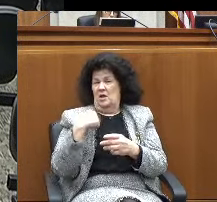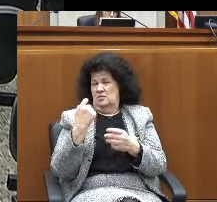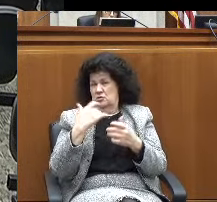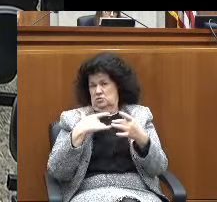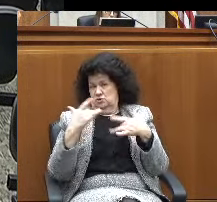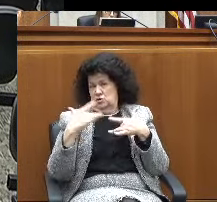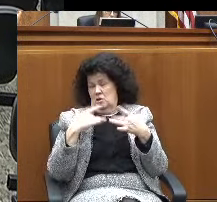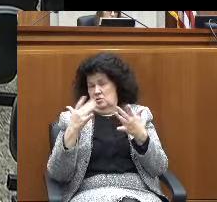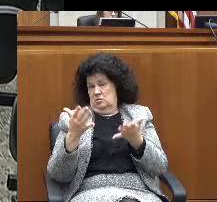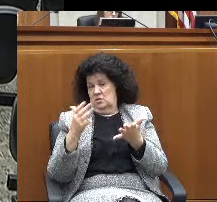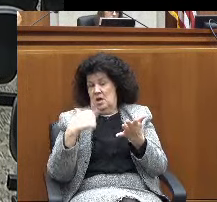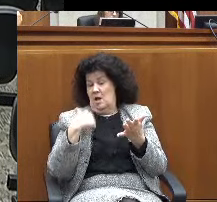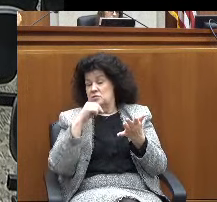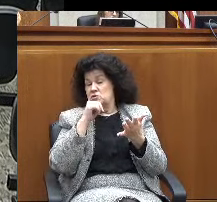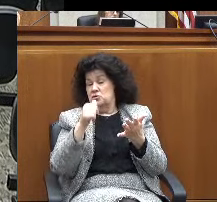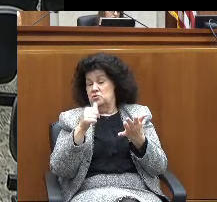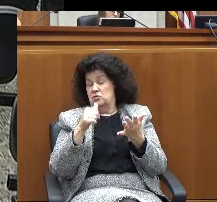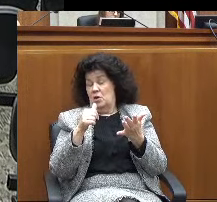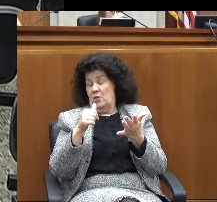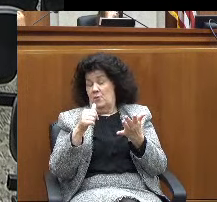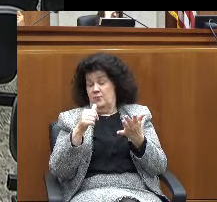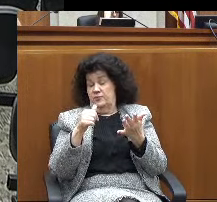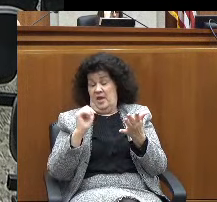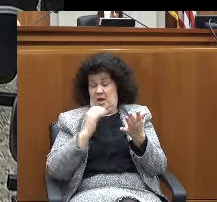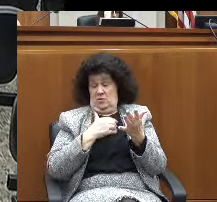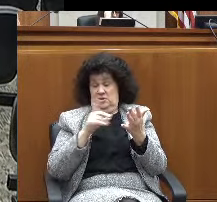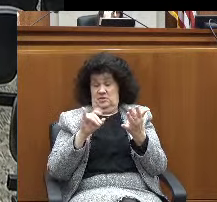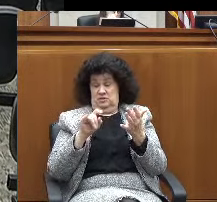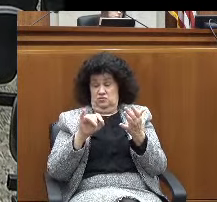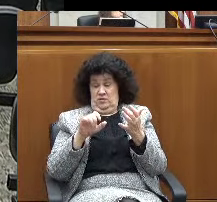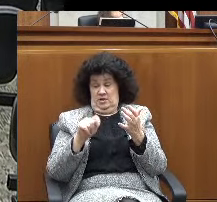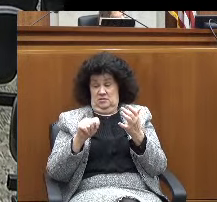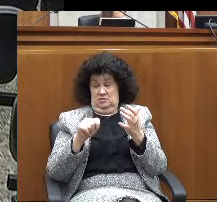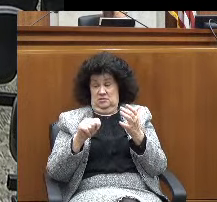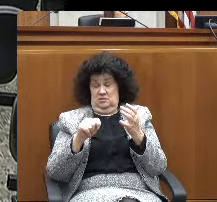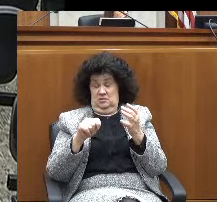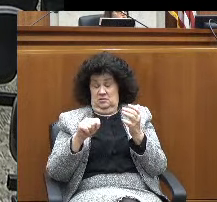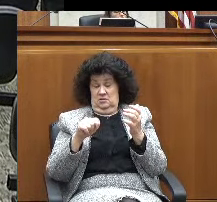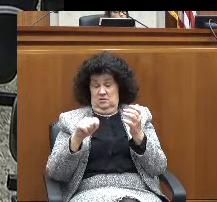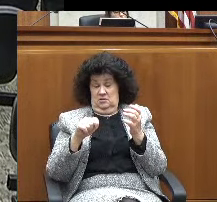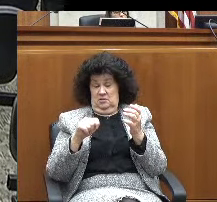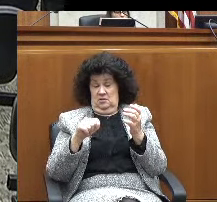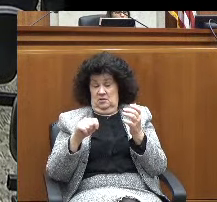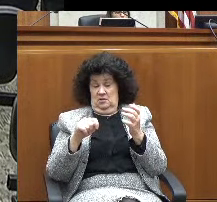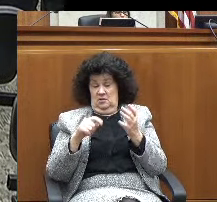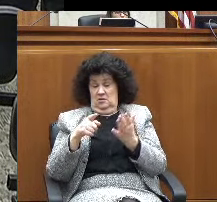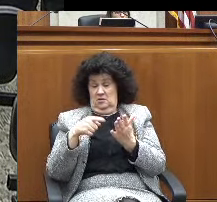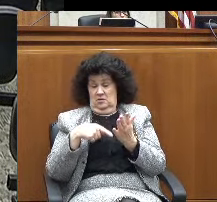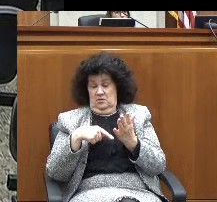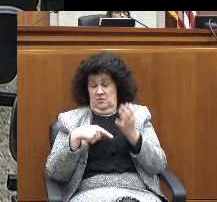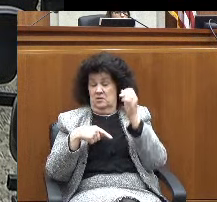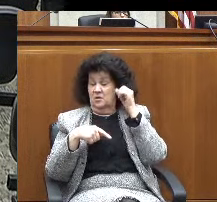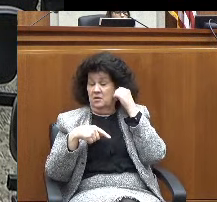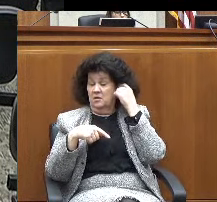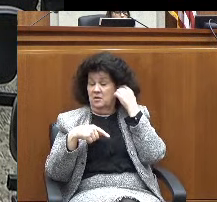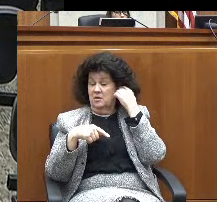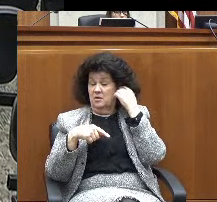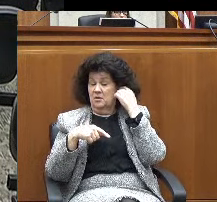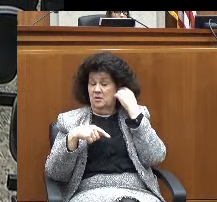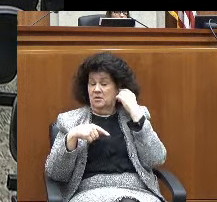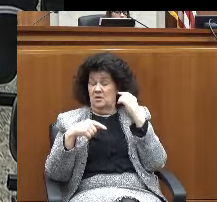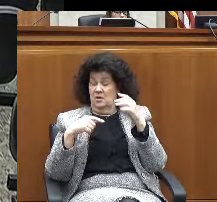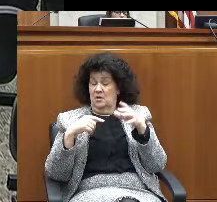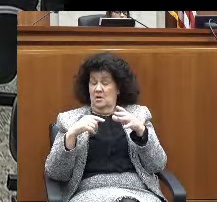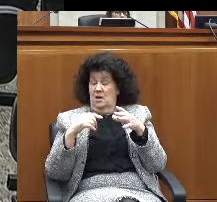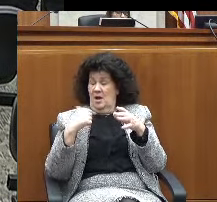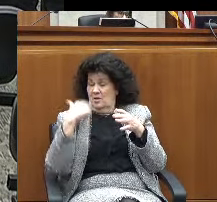concerned that I don't see, I know our district is a growing number of people. I don't know why the total workforce isn't growing,